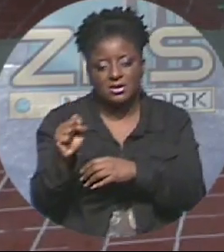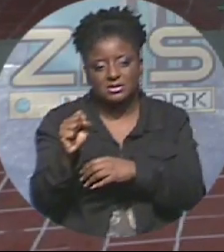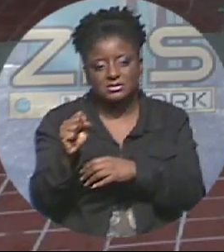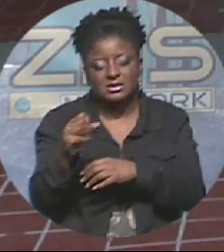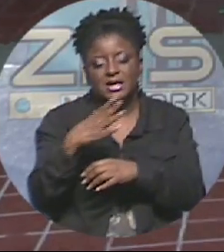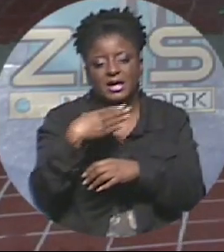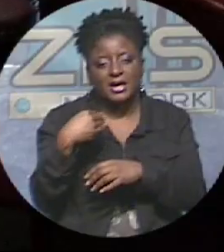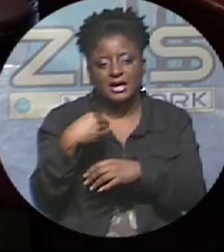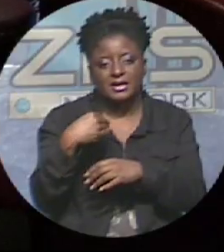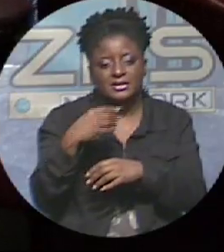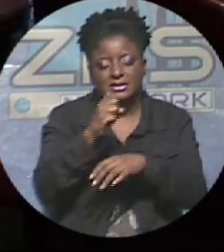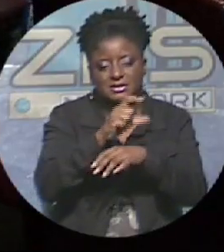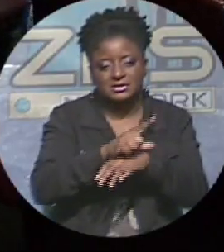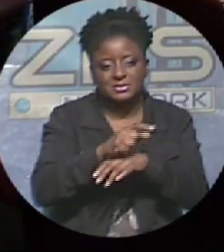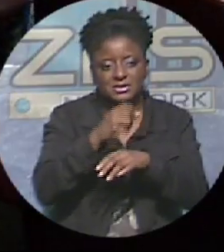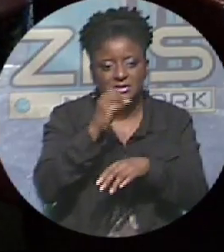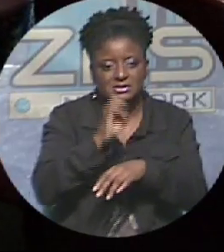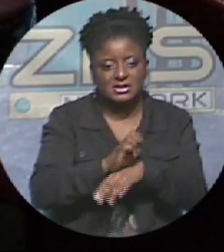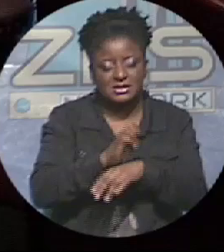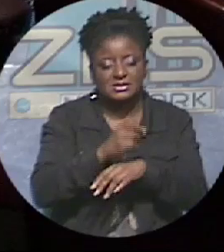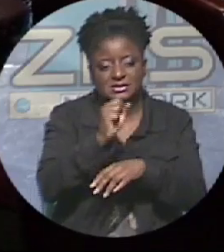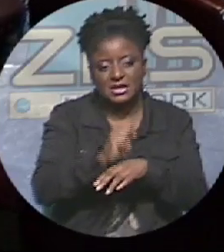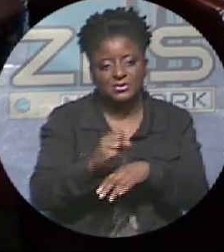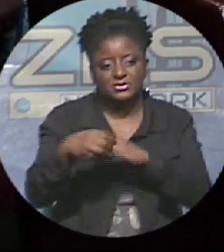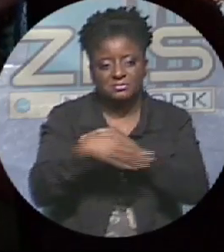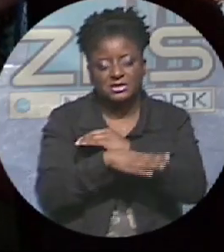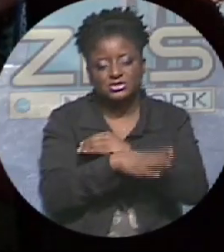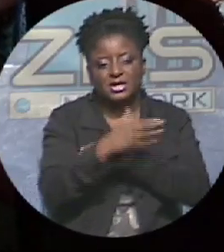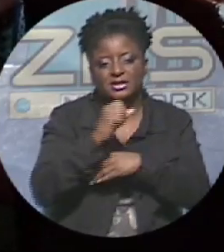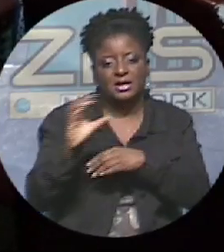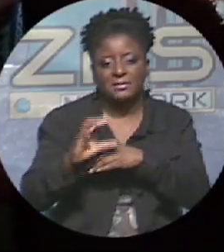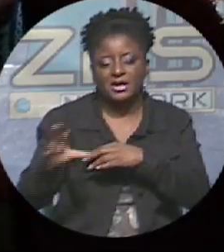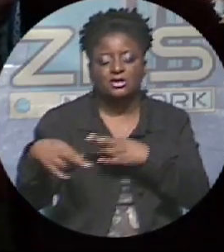Road post offices. Janae Noel Ferguson, ZNS Network News.